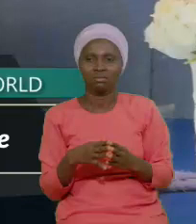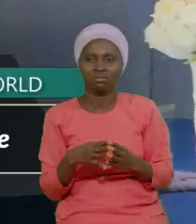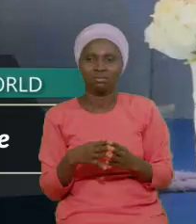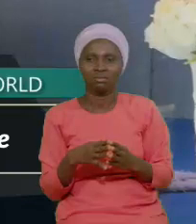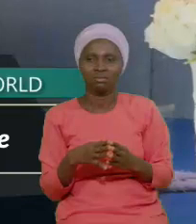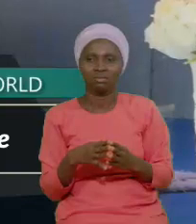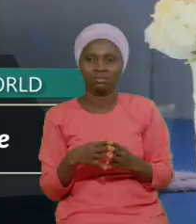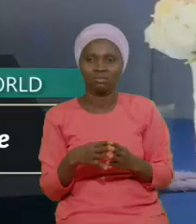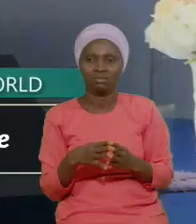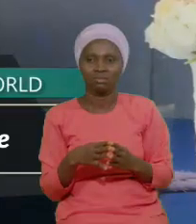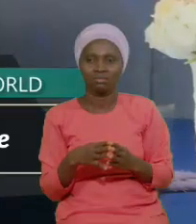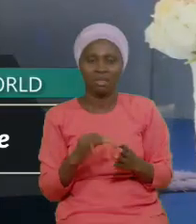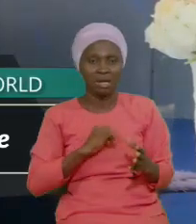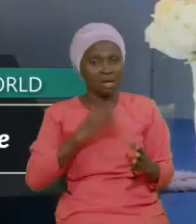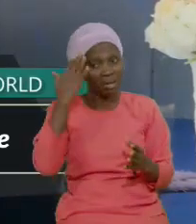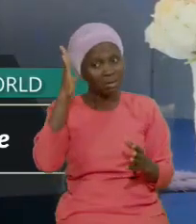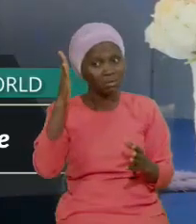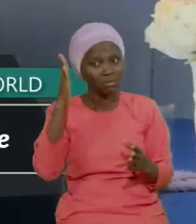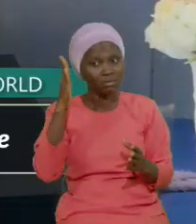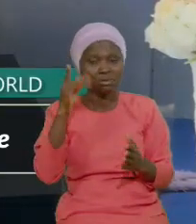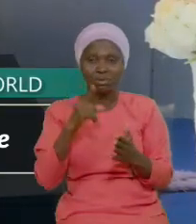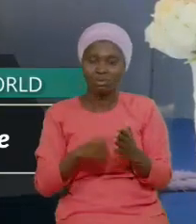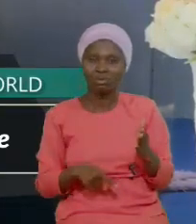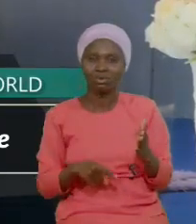And I didn't know what it meant.